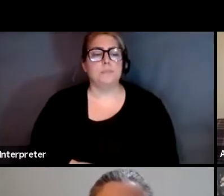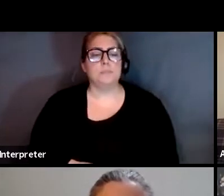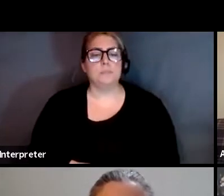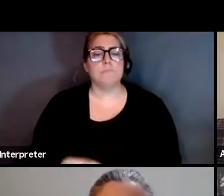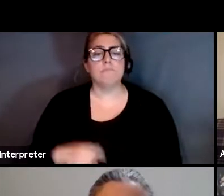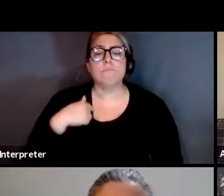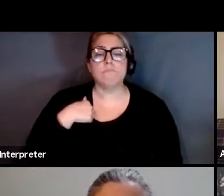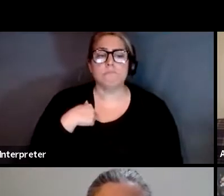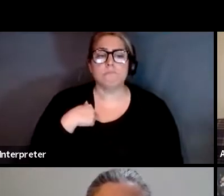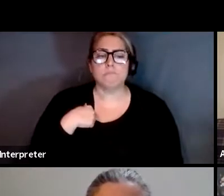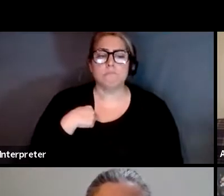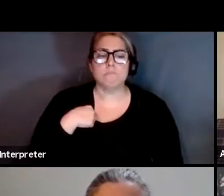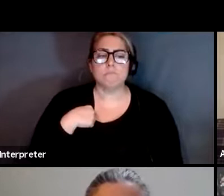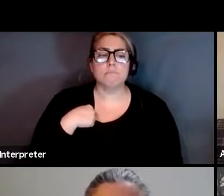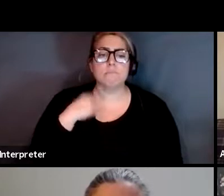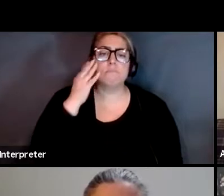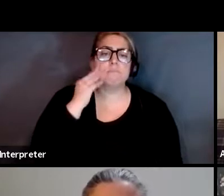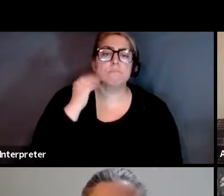experiencing